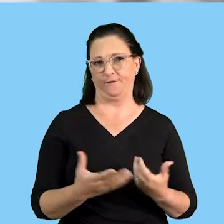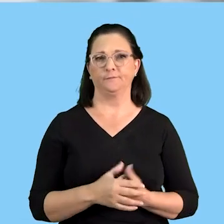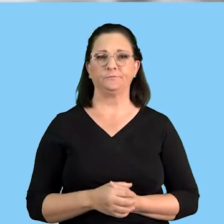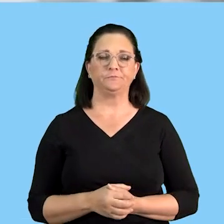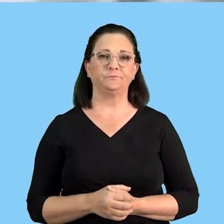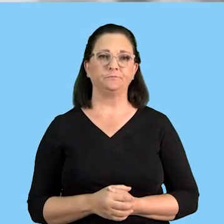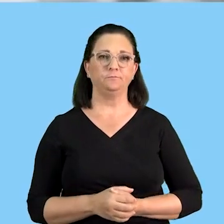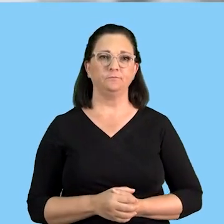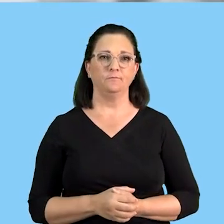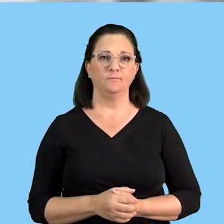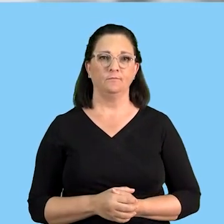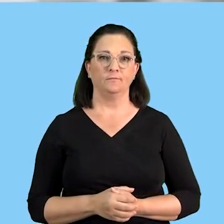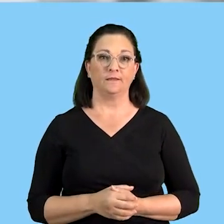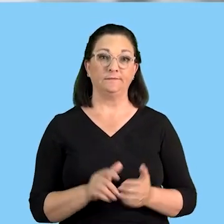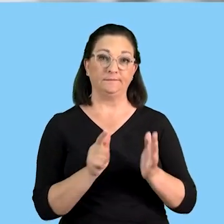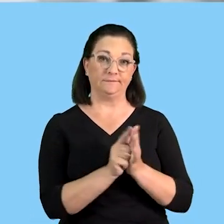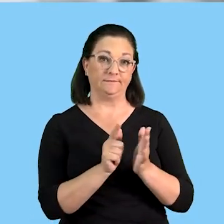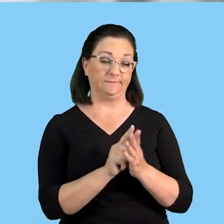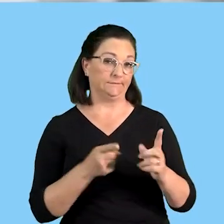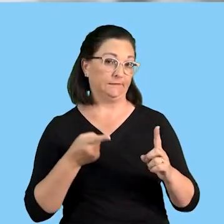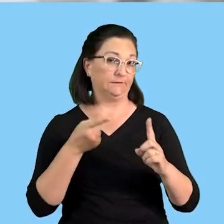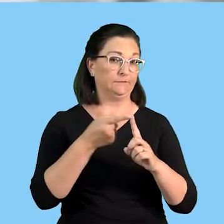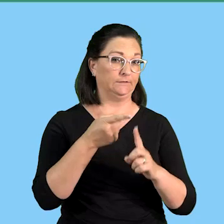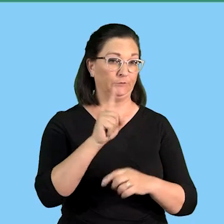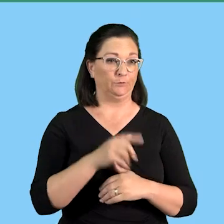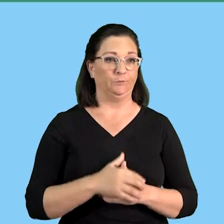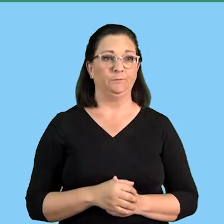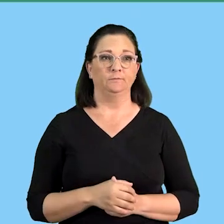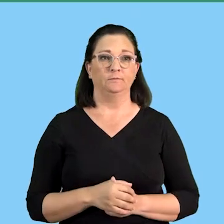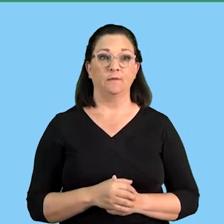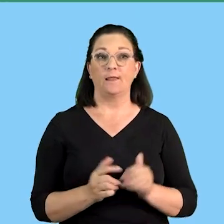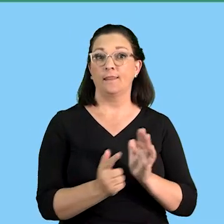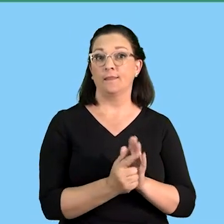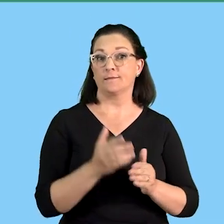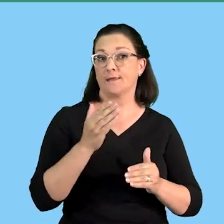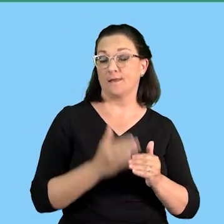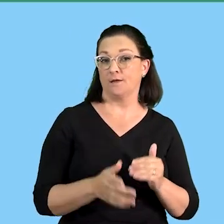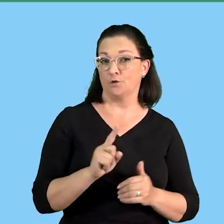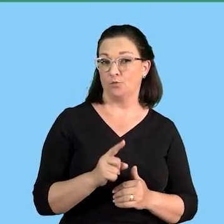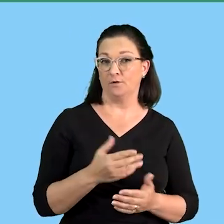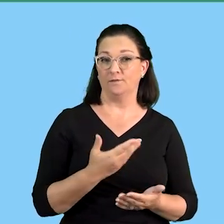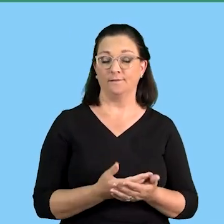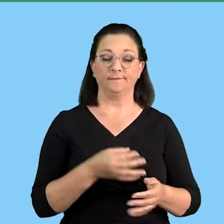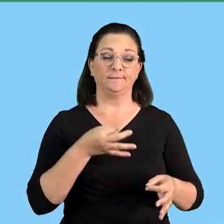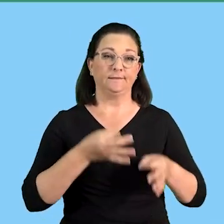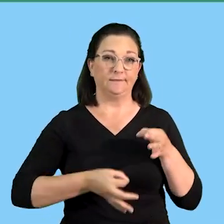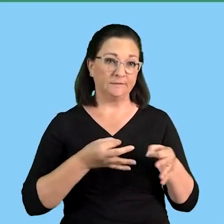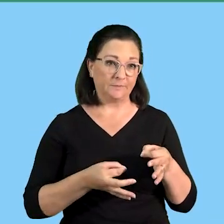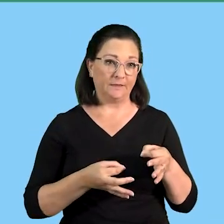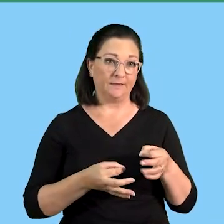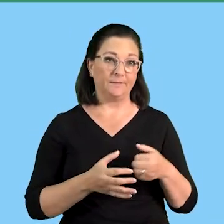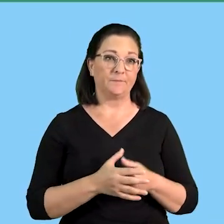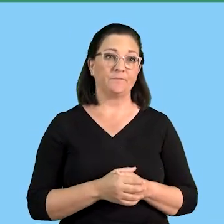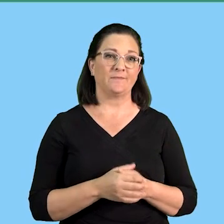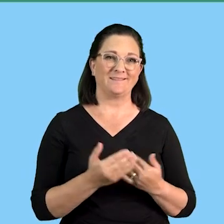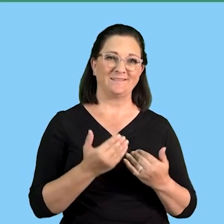of ownership. Now, lesson objectives for our lesson. At the end of this lesson, you should be able to explain the meaning of